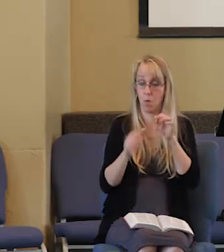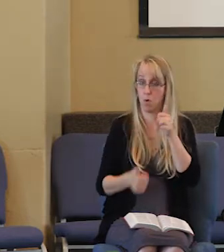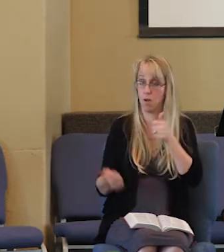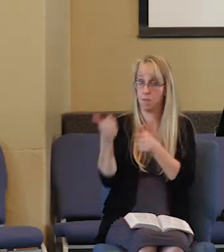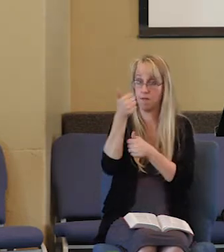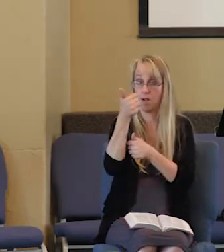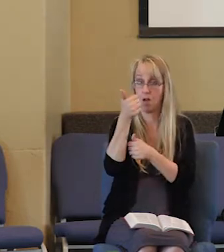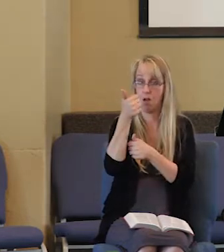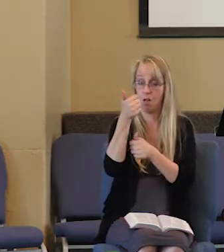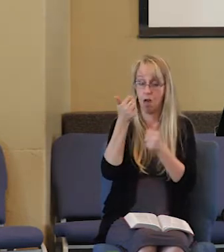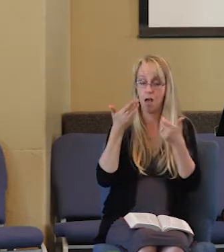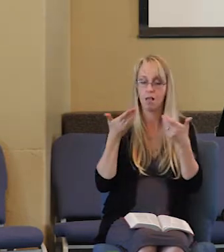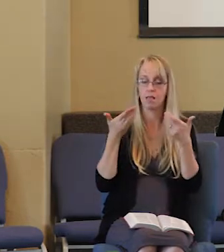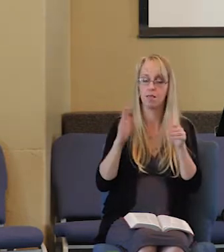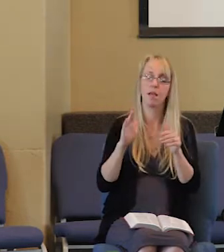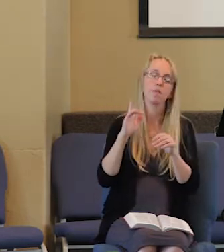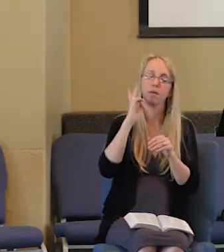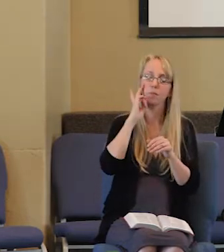God, let them see Jesus